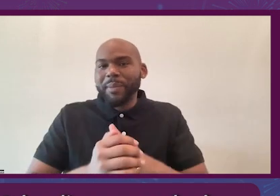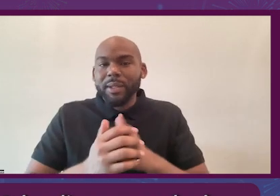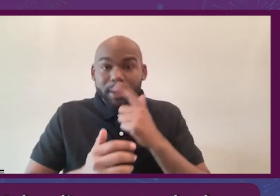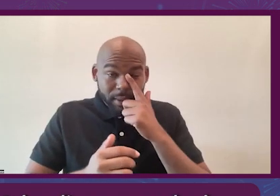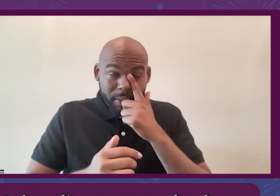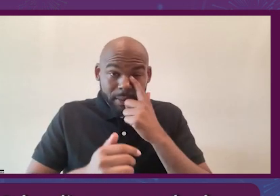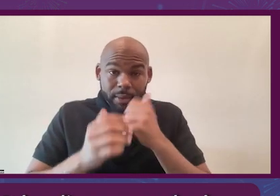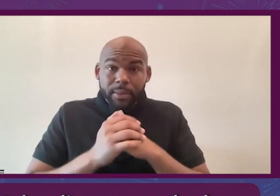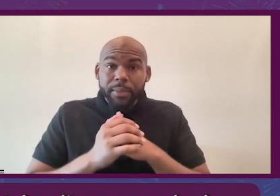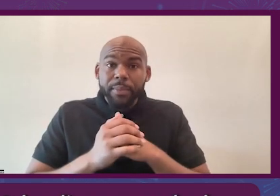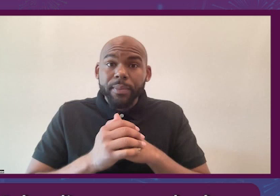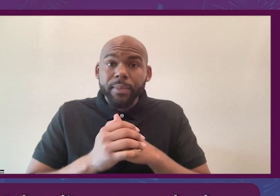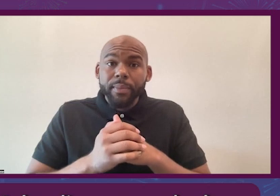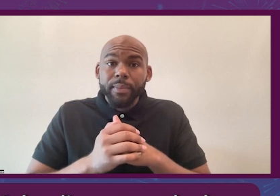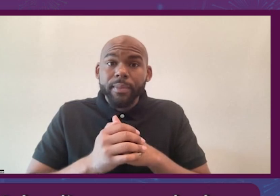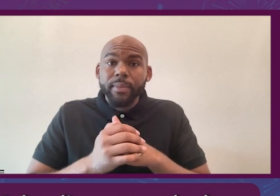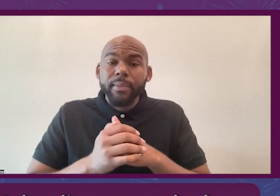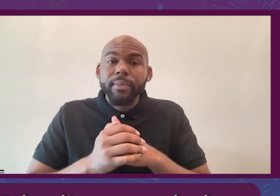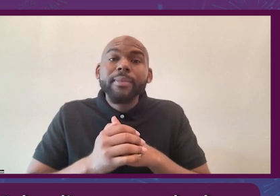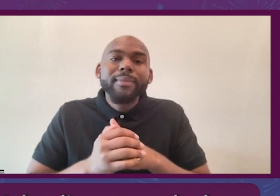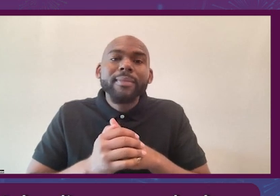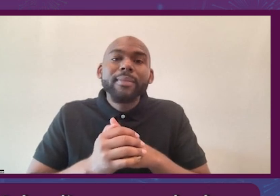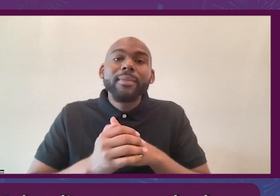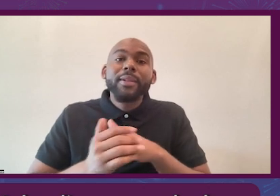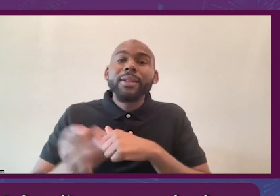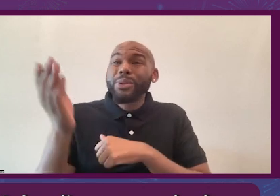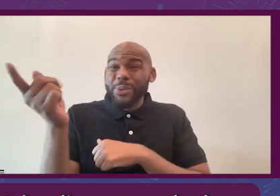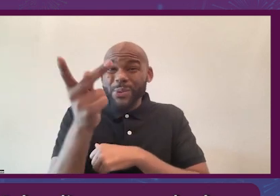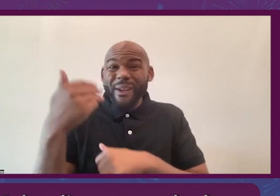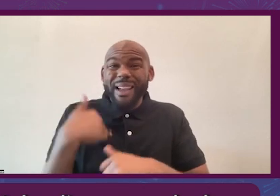You with the sad eyes,